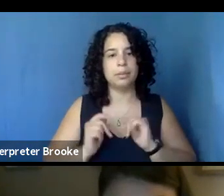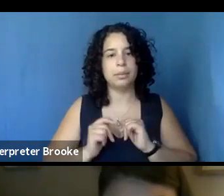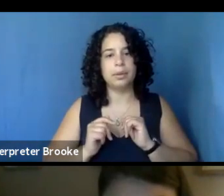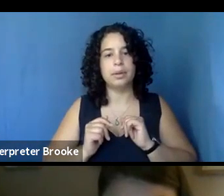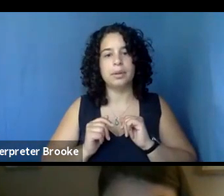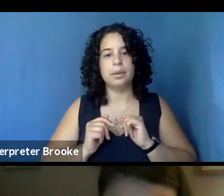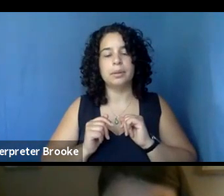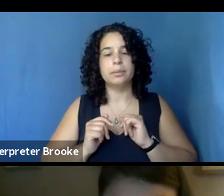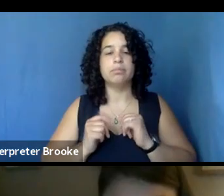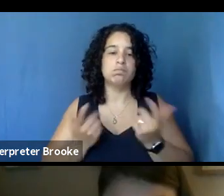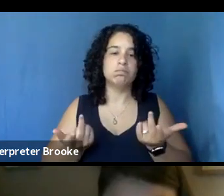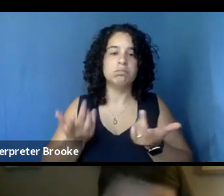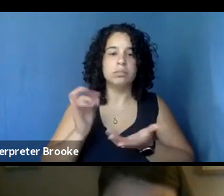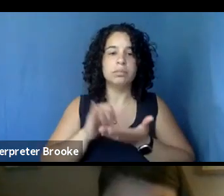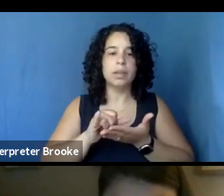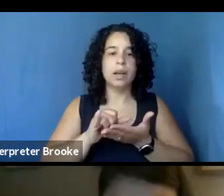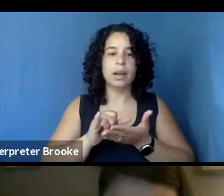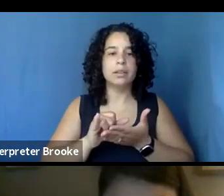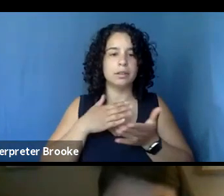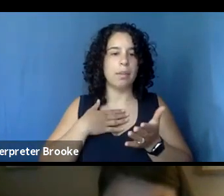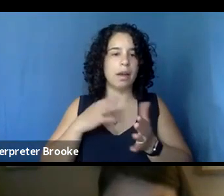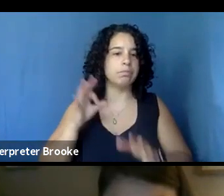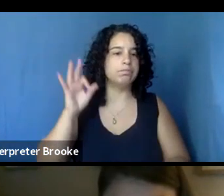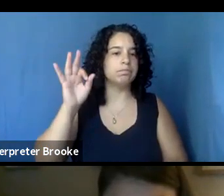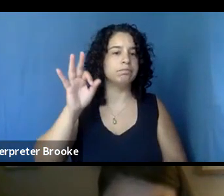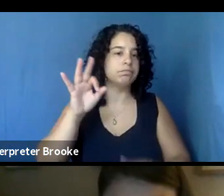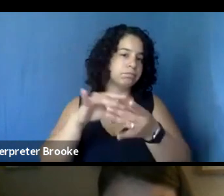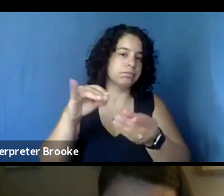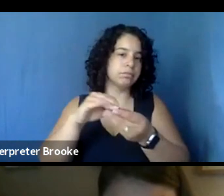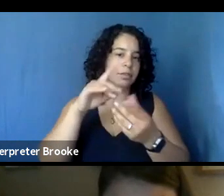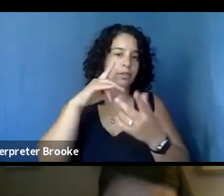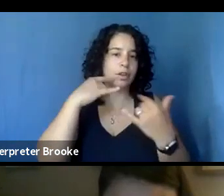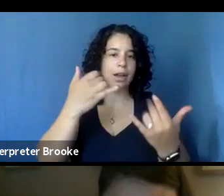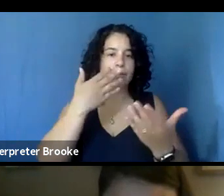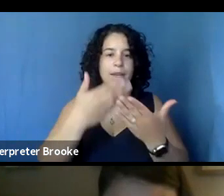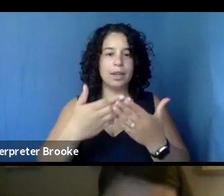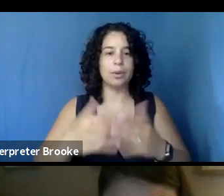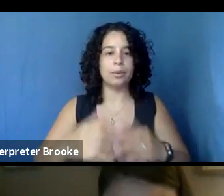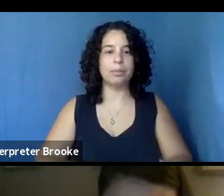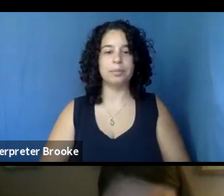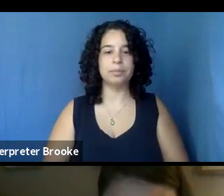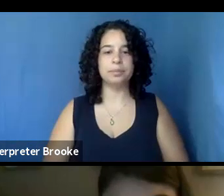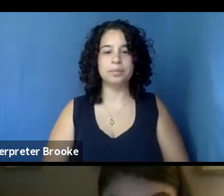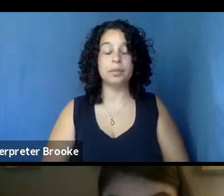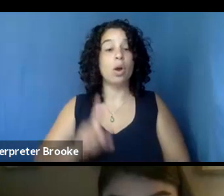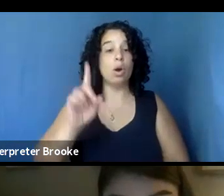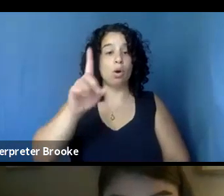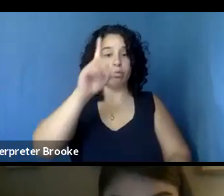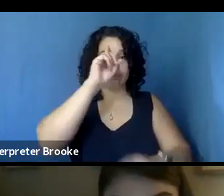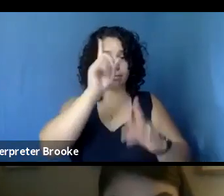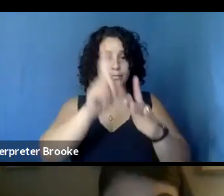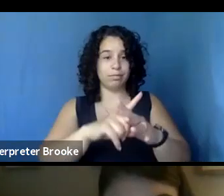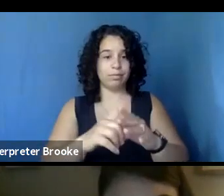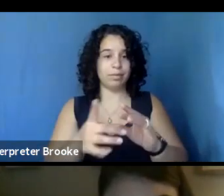So yeah, I think that's my contribution for this time. Thank you. Oh, one more